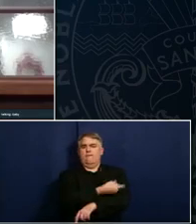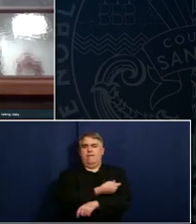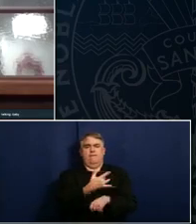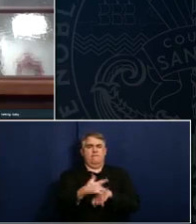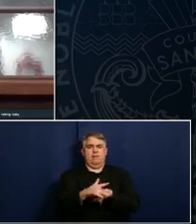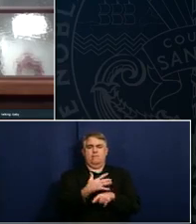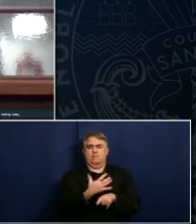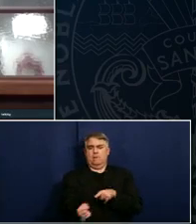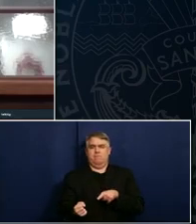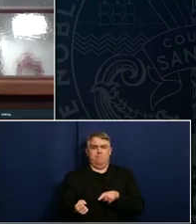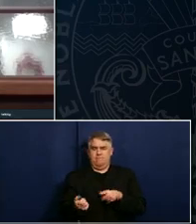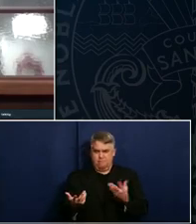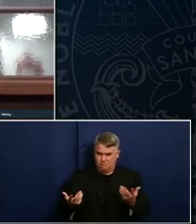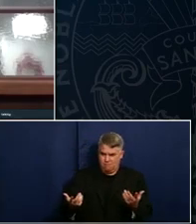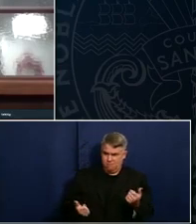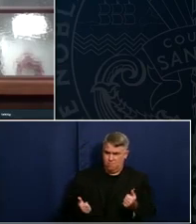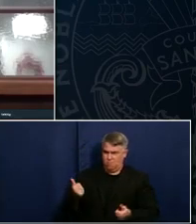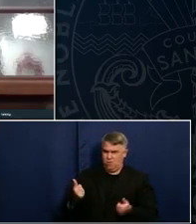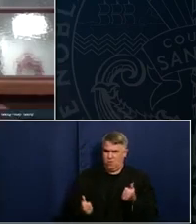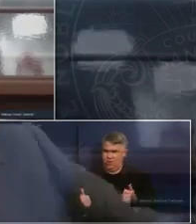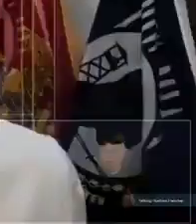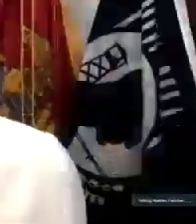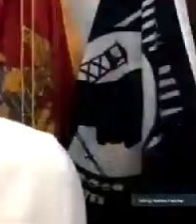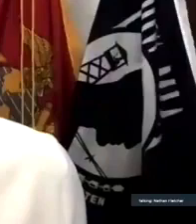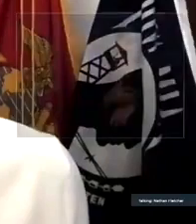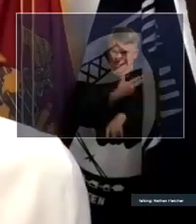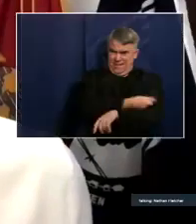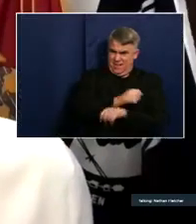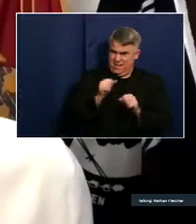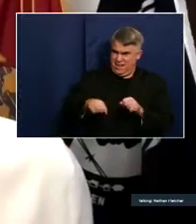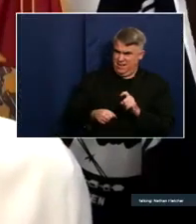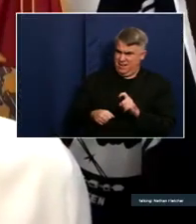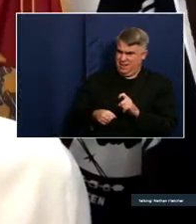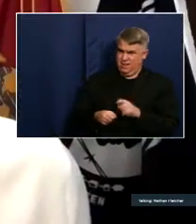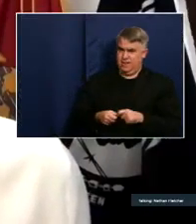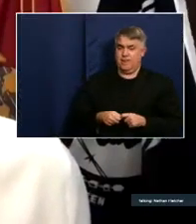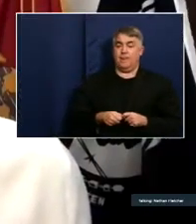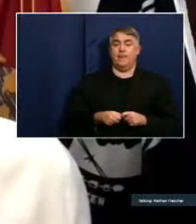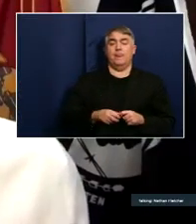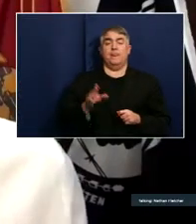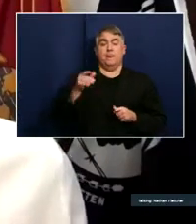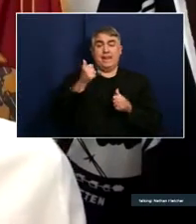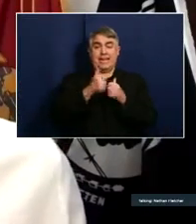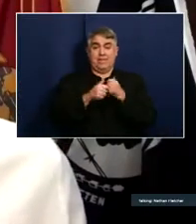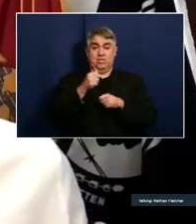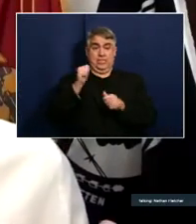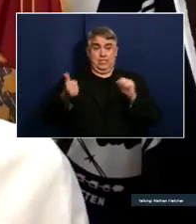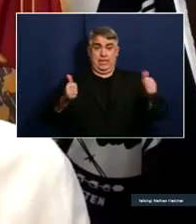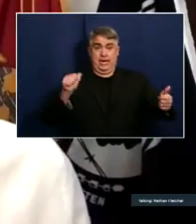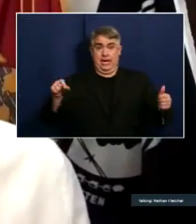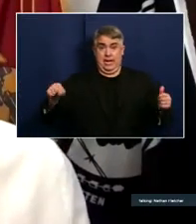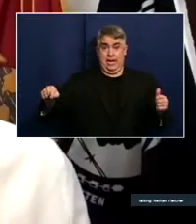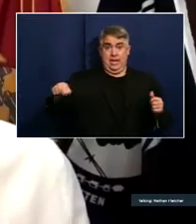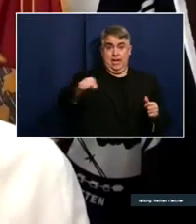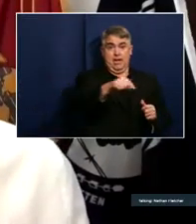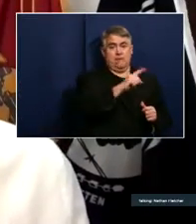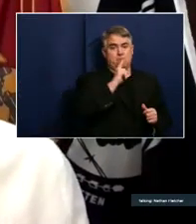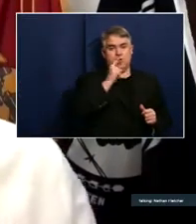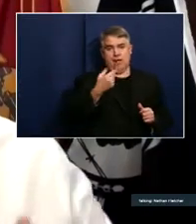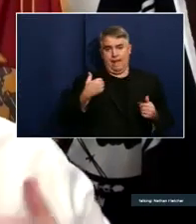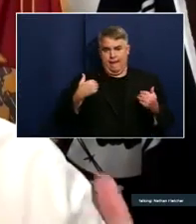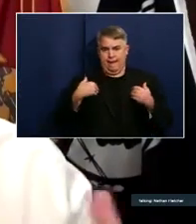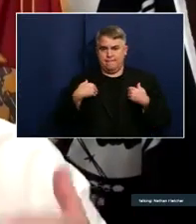leftover vaccines? So each of our sites really takes great effort to ensure proper dose